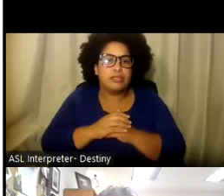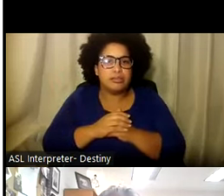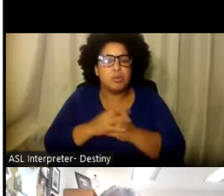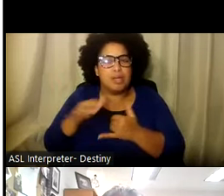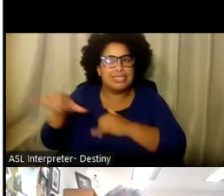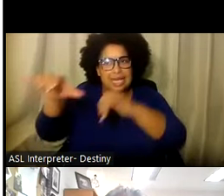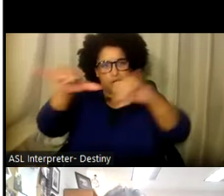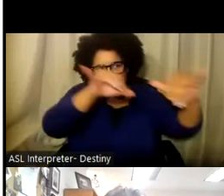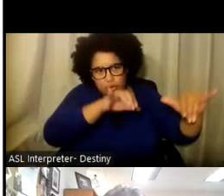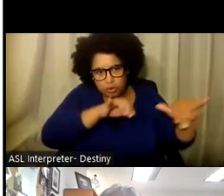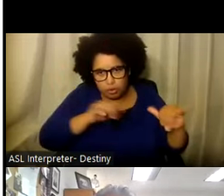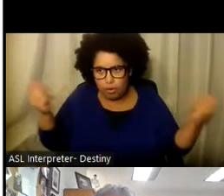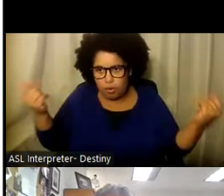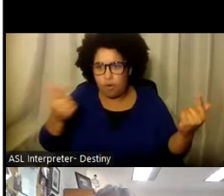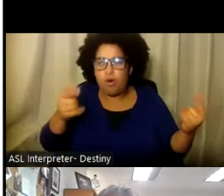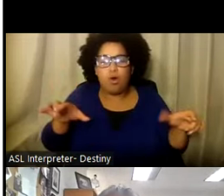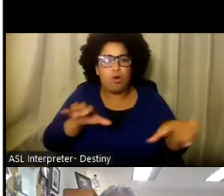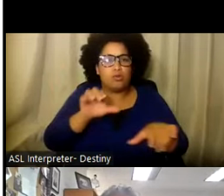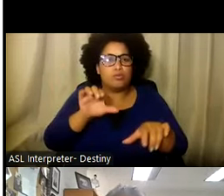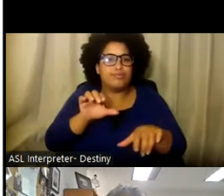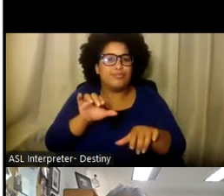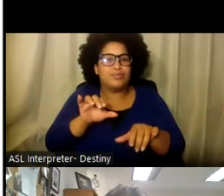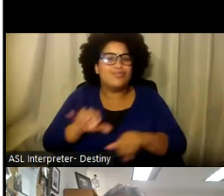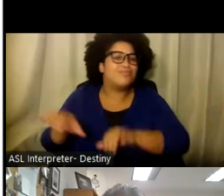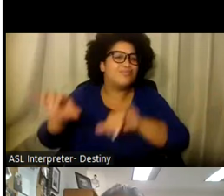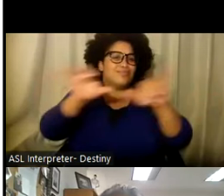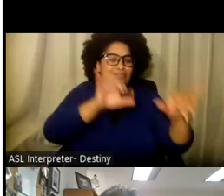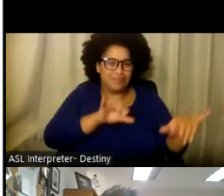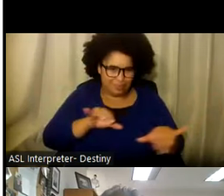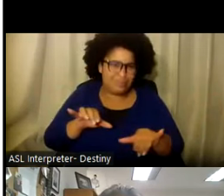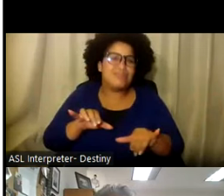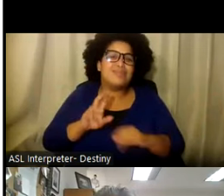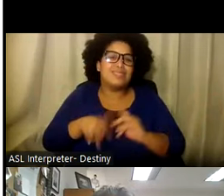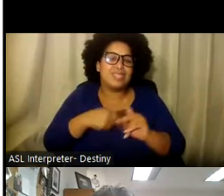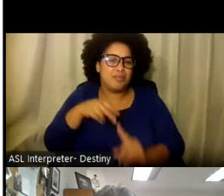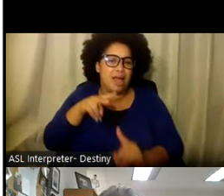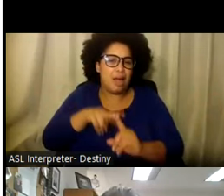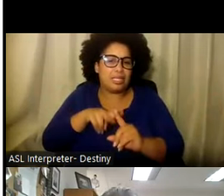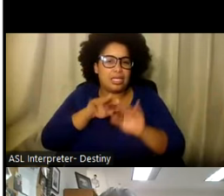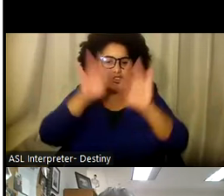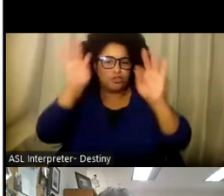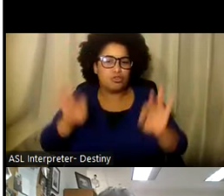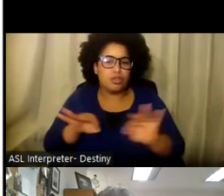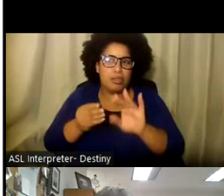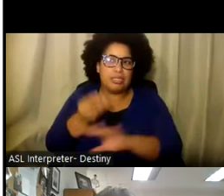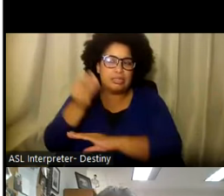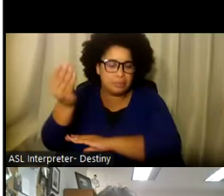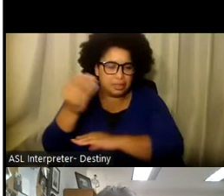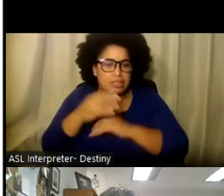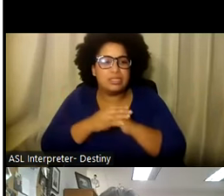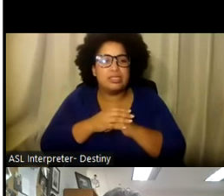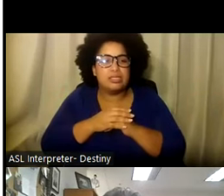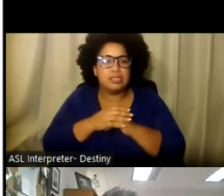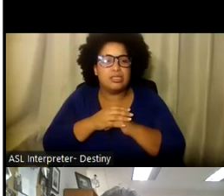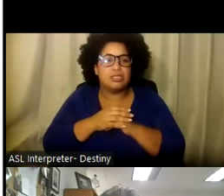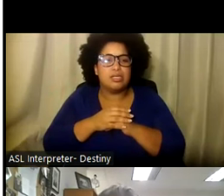across the board, that everybody would have the same type of application that they would put in, and then what are the